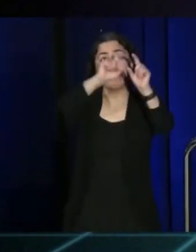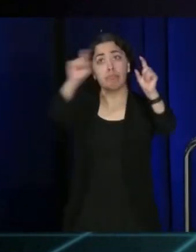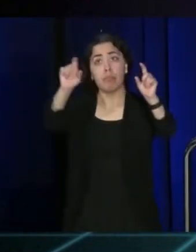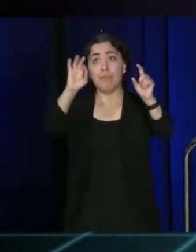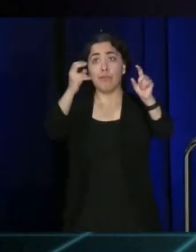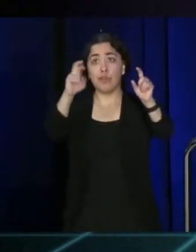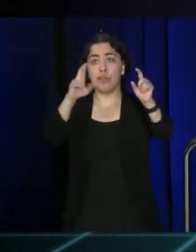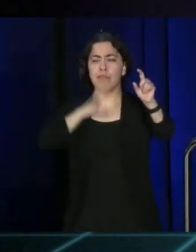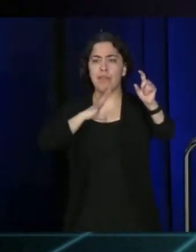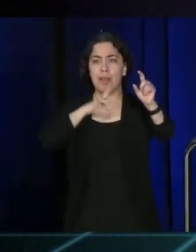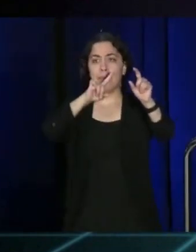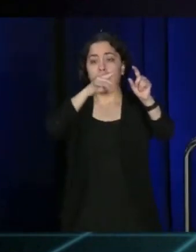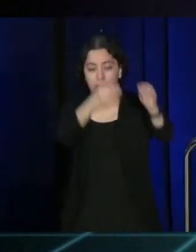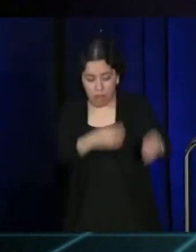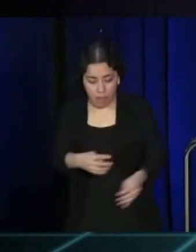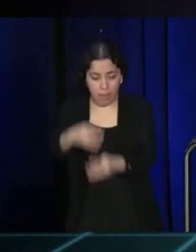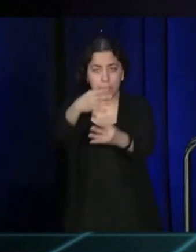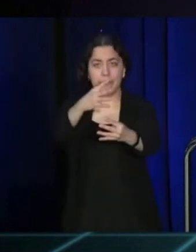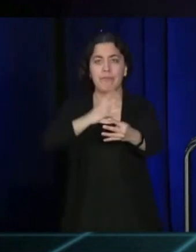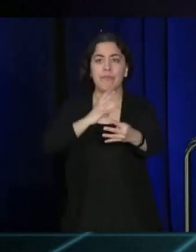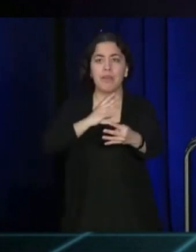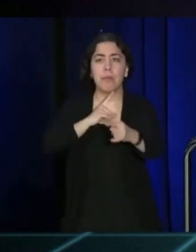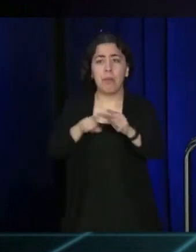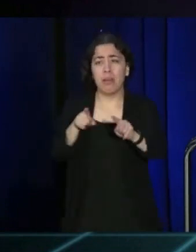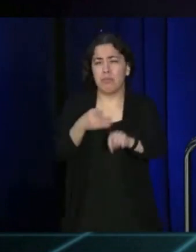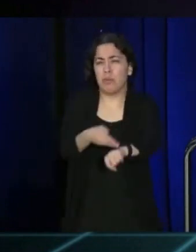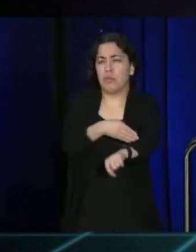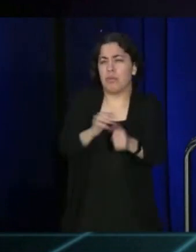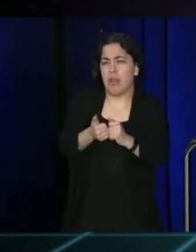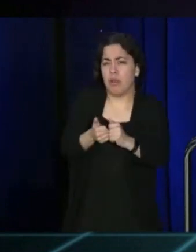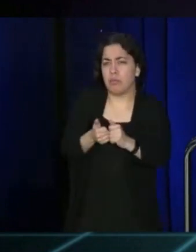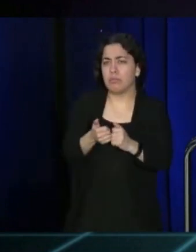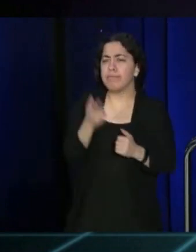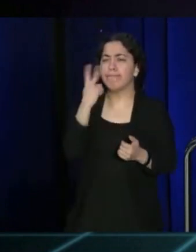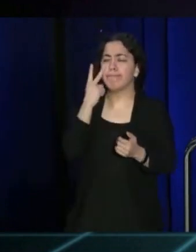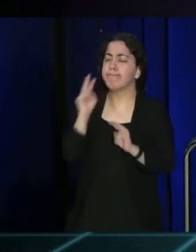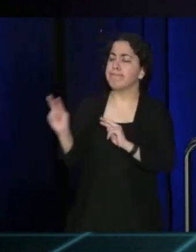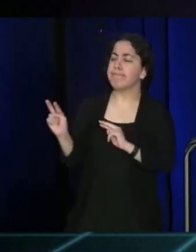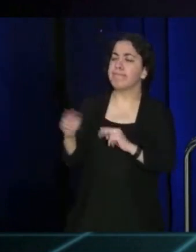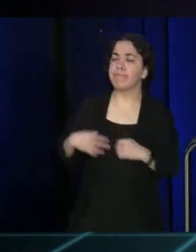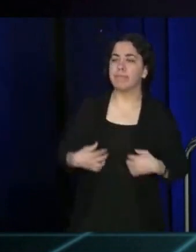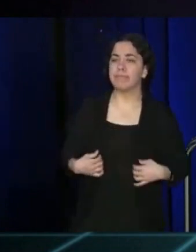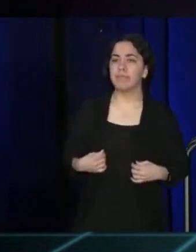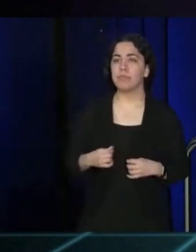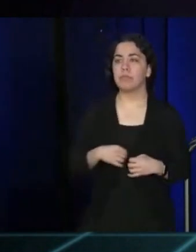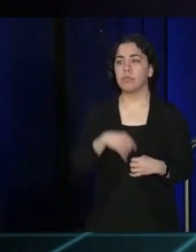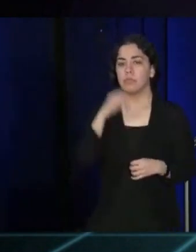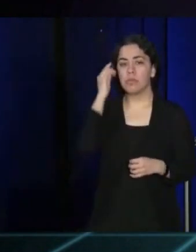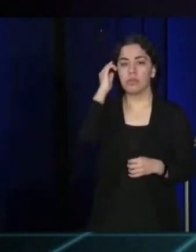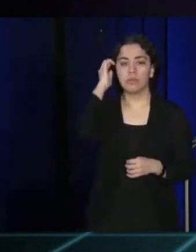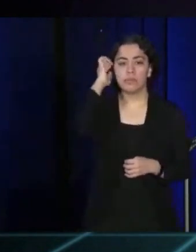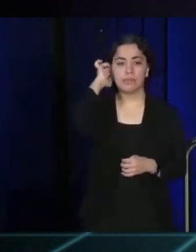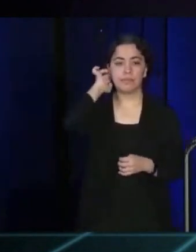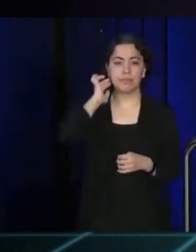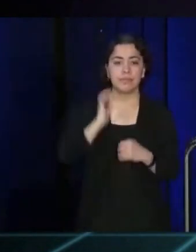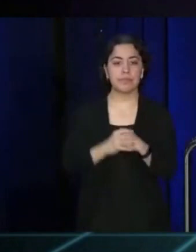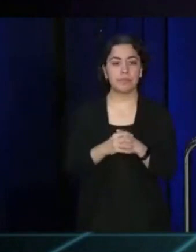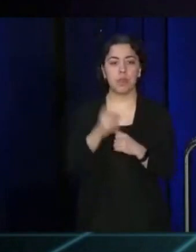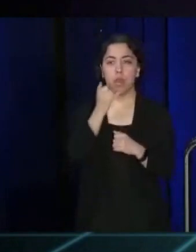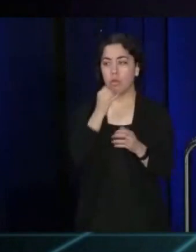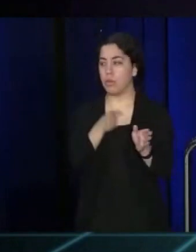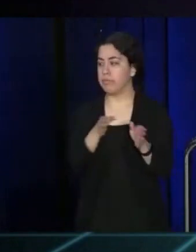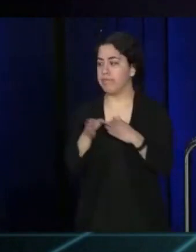the information. But is there a better way? Could we do this better? Let's do better. So, whoops, that was the wrong direction. Here we